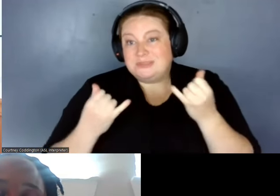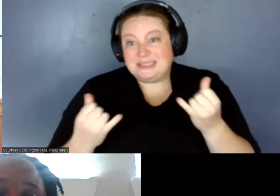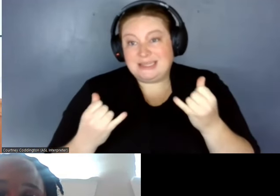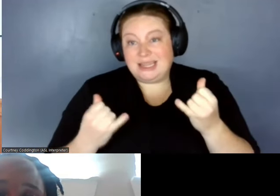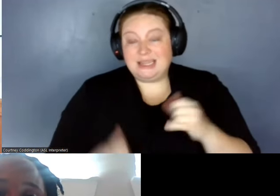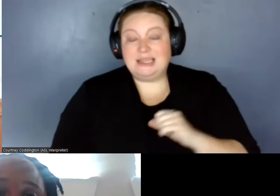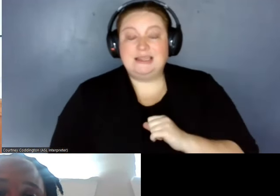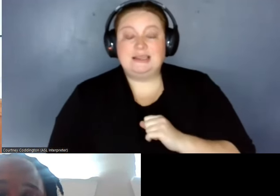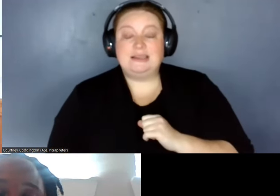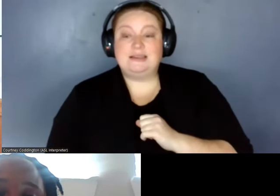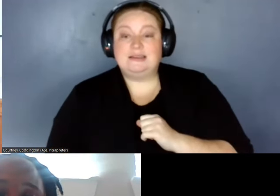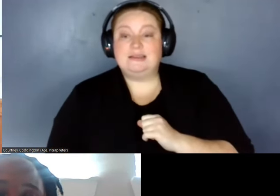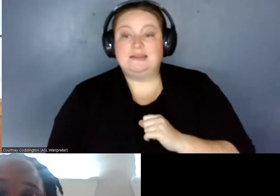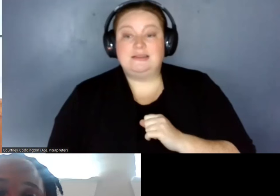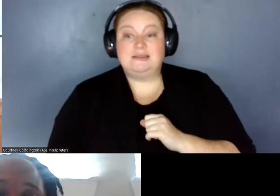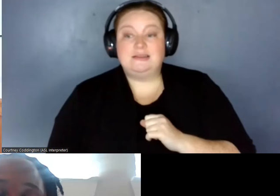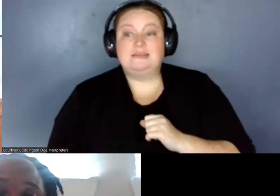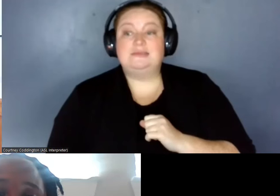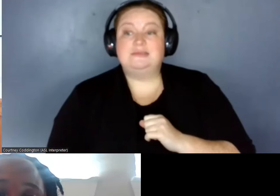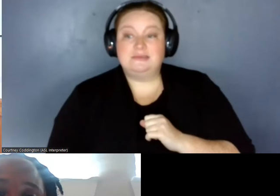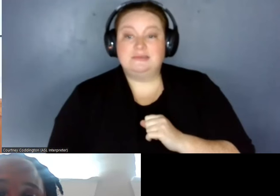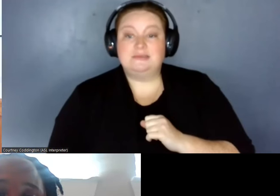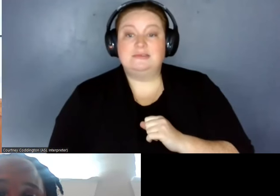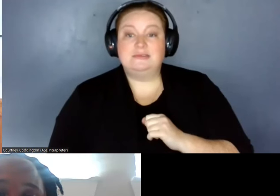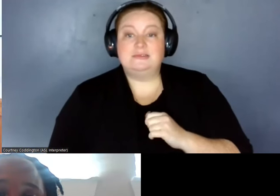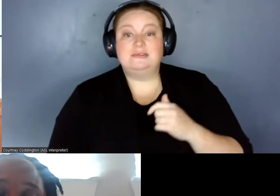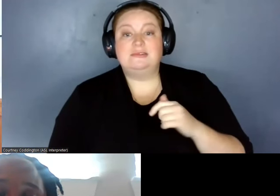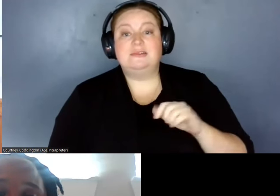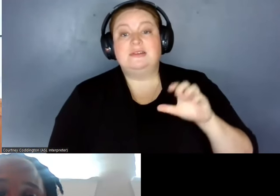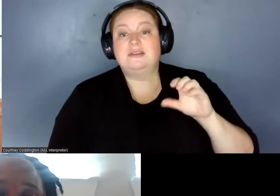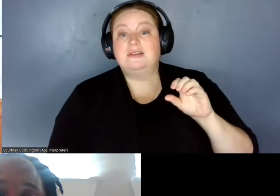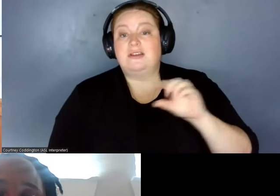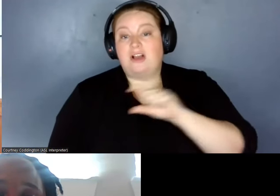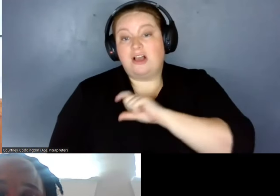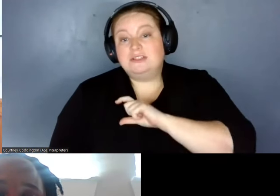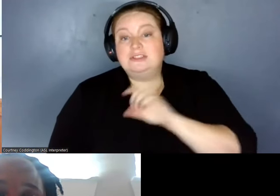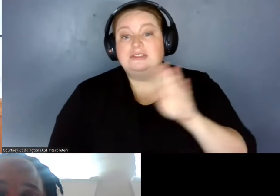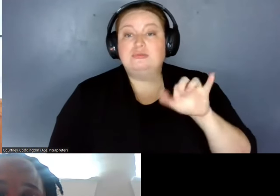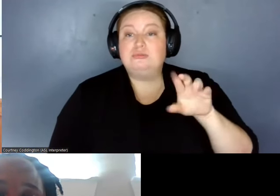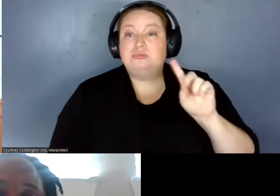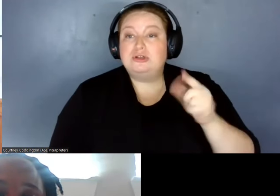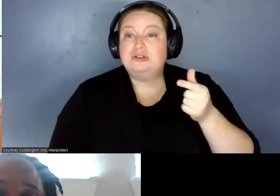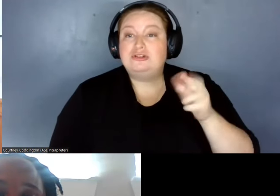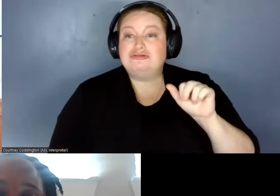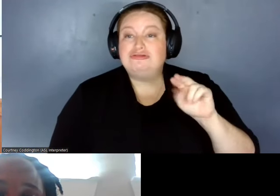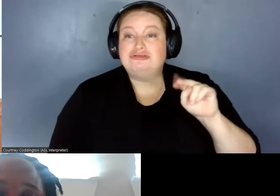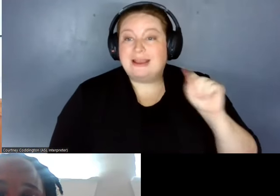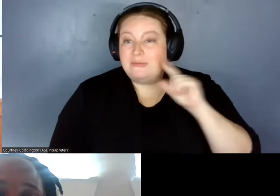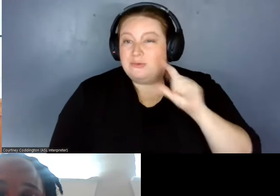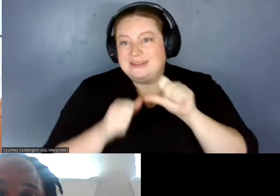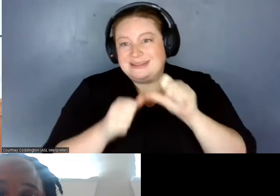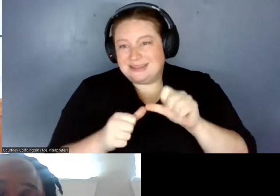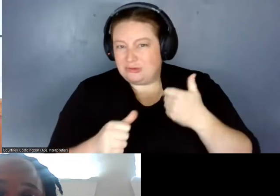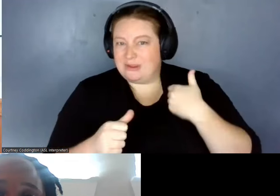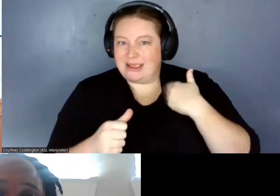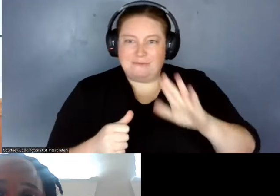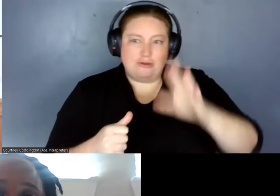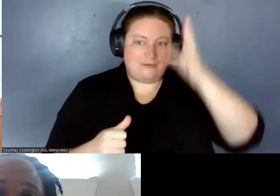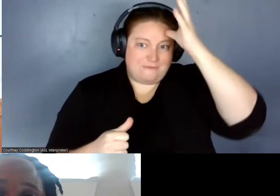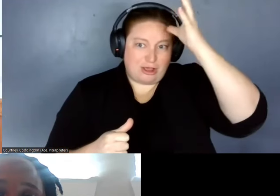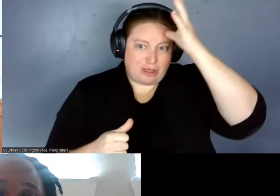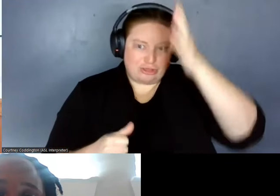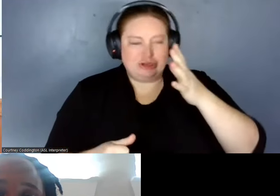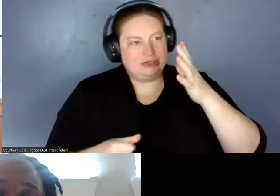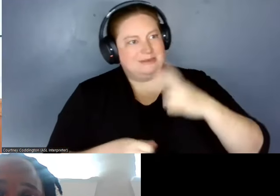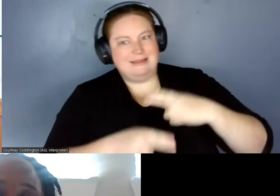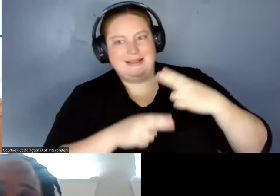law enforcement officer today. We will, Officer Byrd Grant, continue to carry your father's legacy honorably forward as